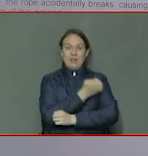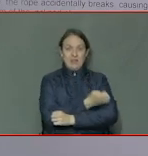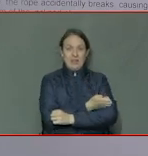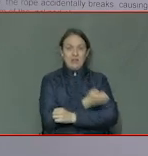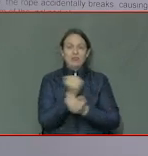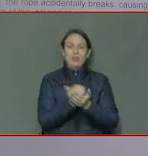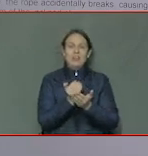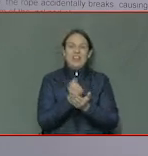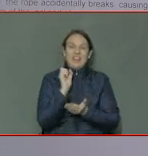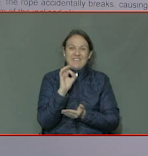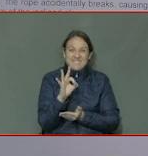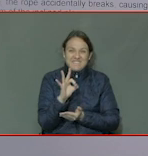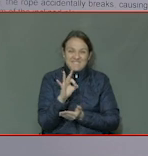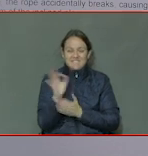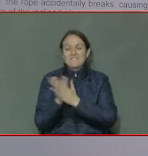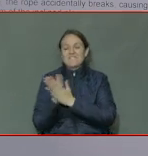no friction.